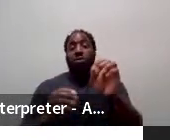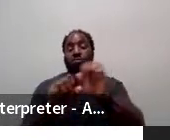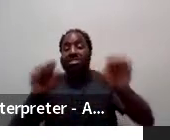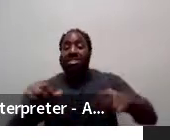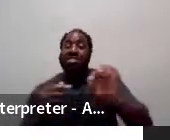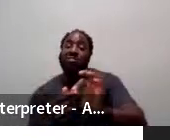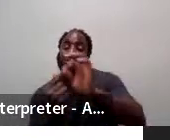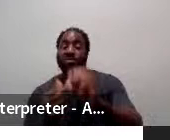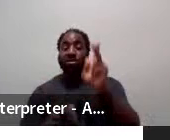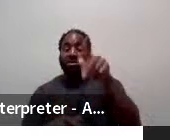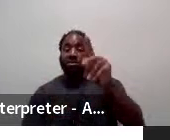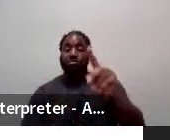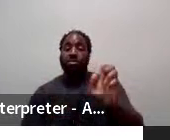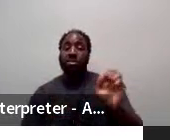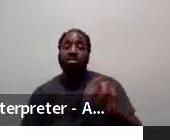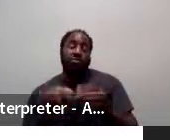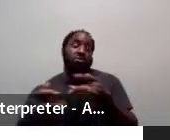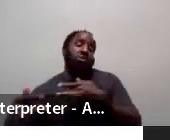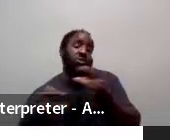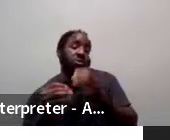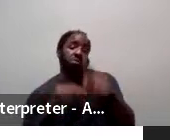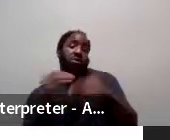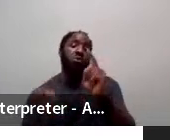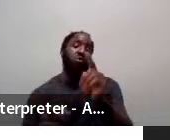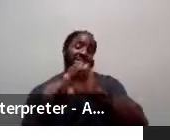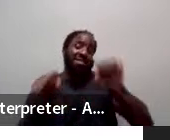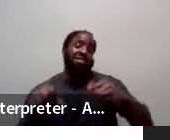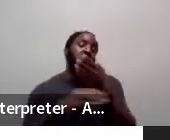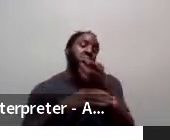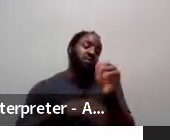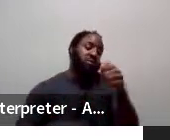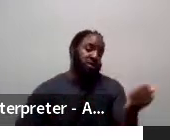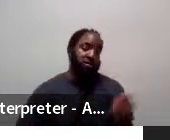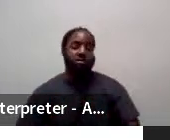if you're more concerned with one station over another.